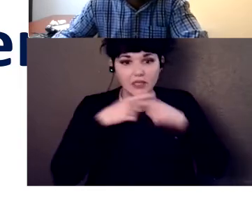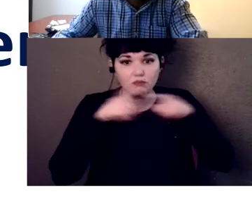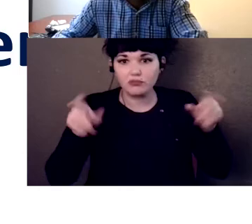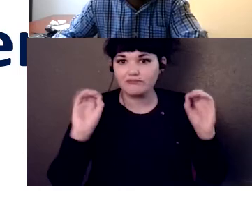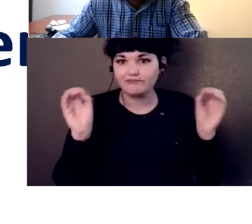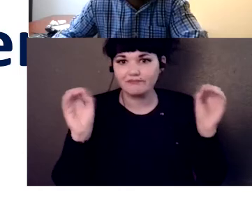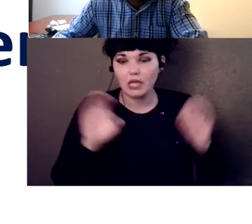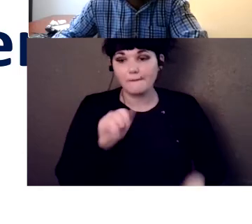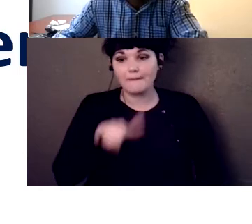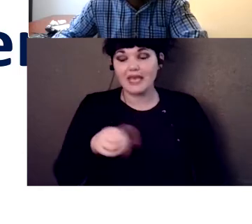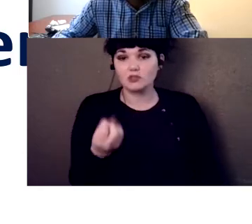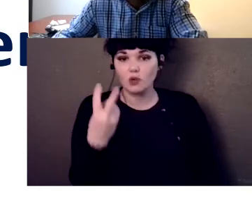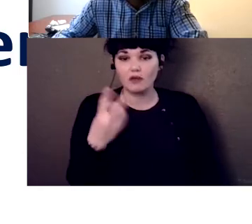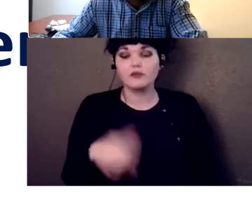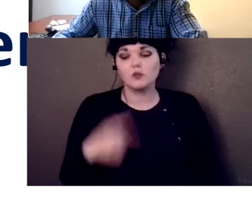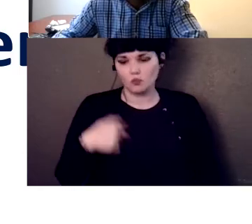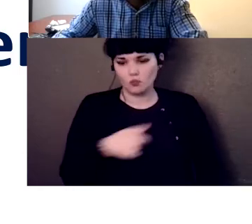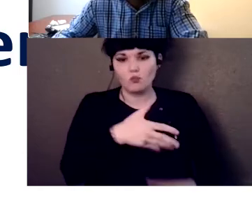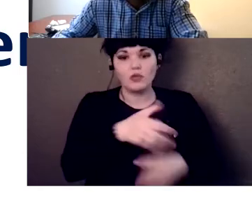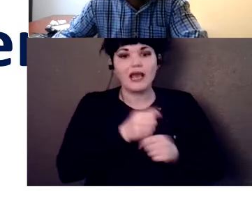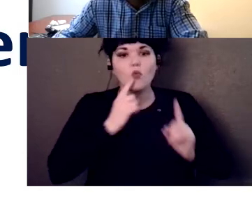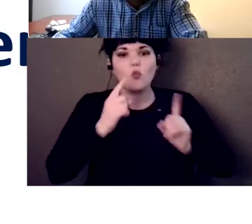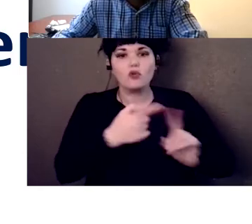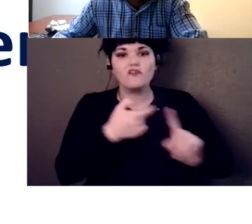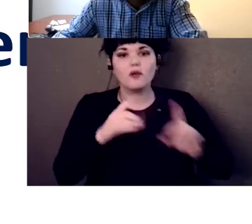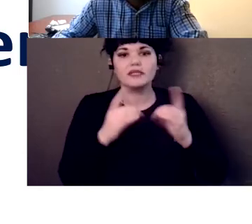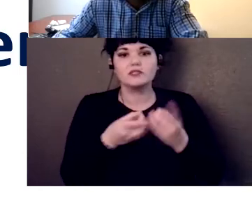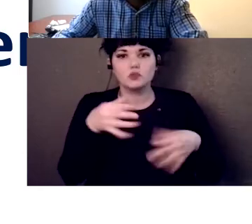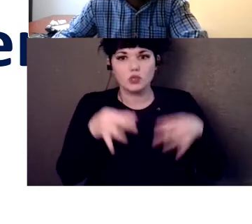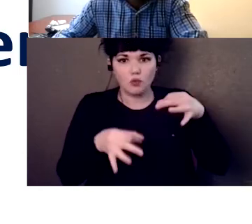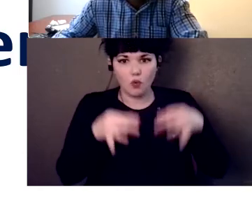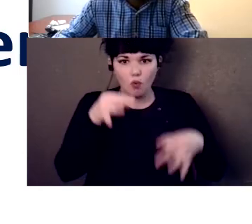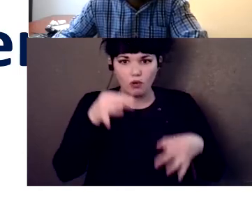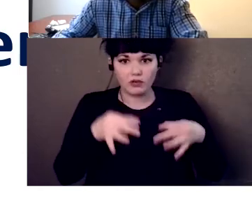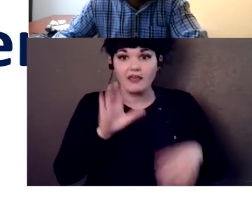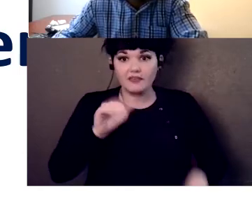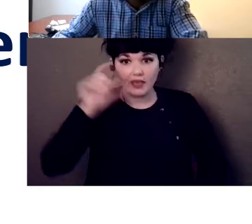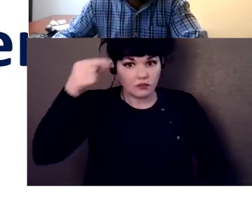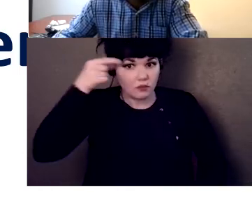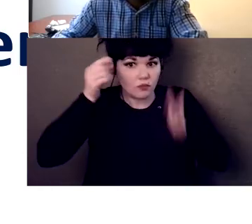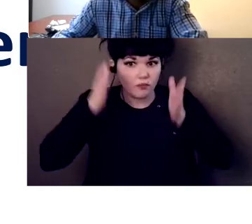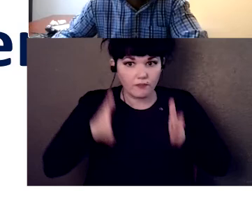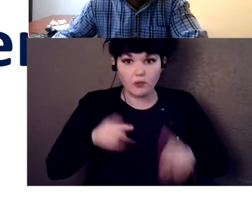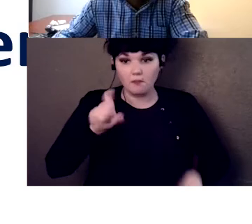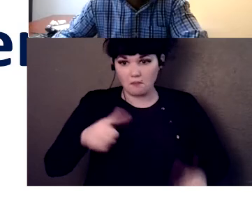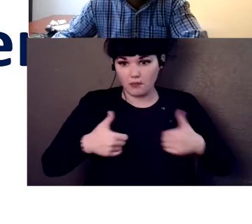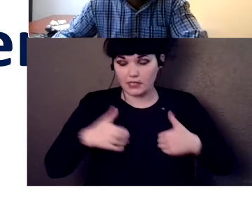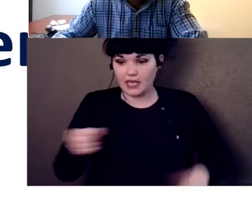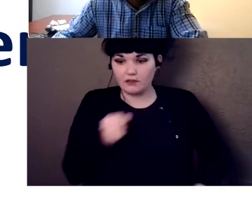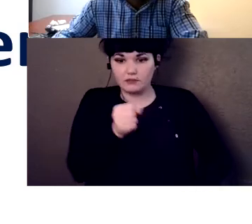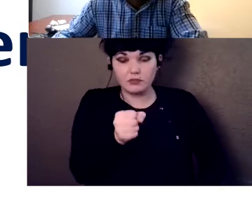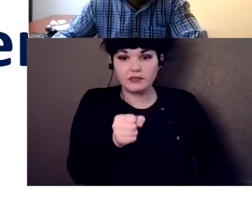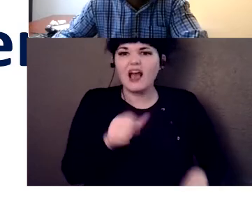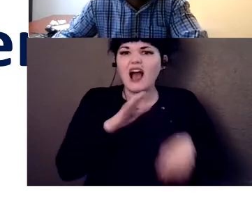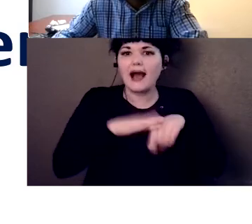12th, DRNY obtained the opinion and order from the district court that directed Governor Cuomo to provide in-screen ASL